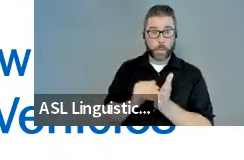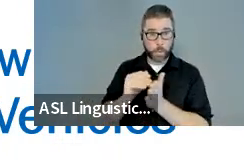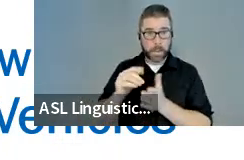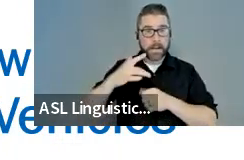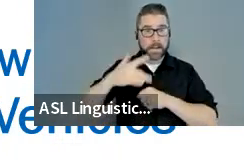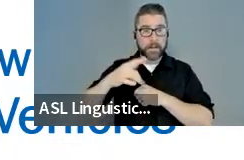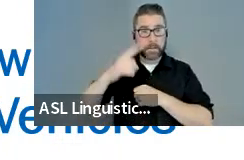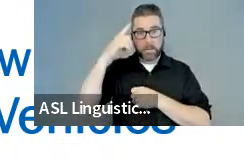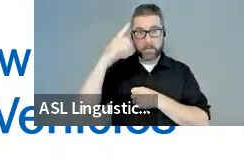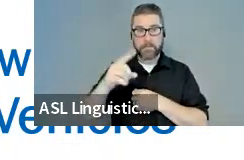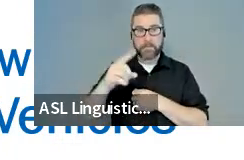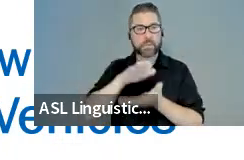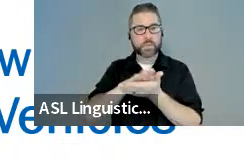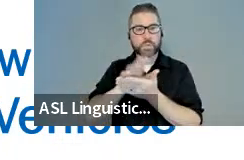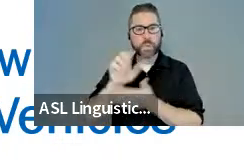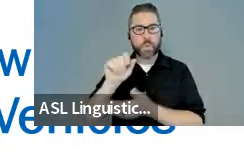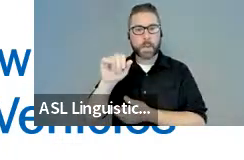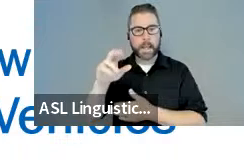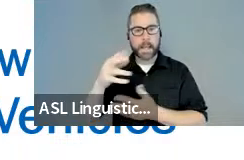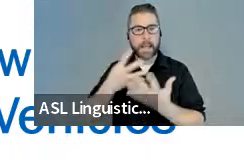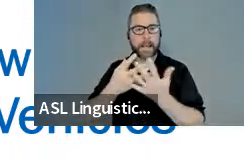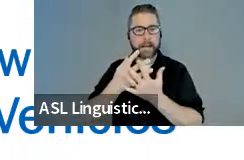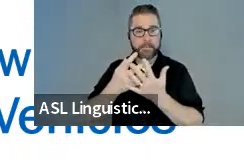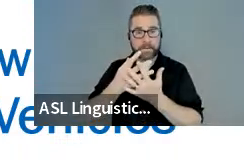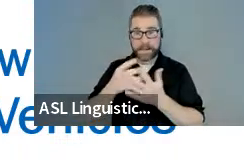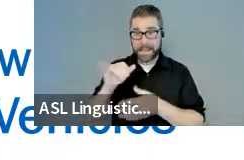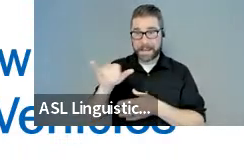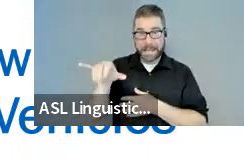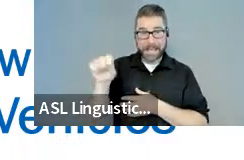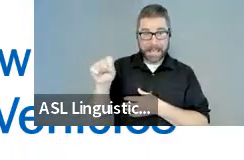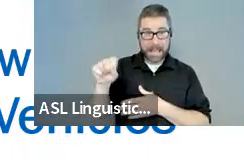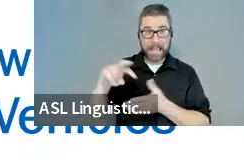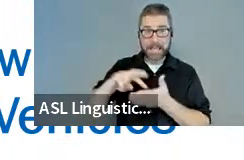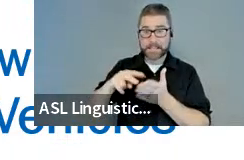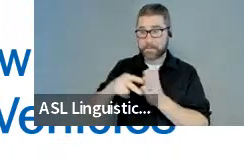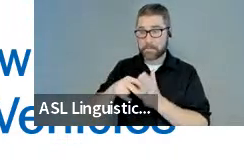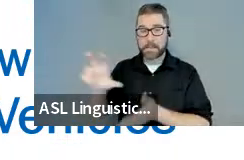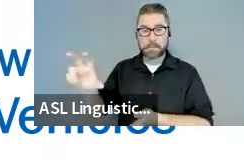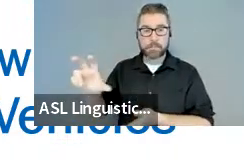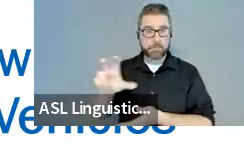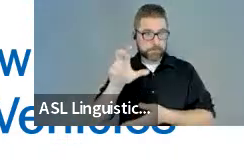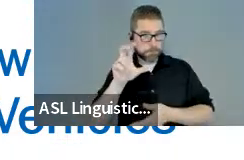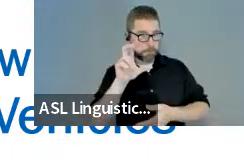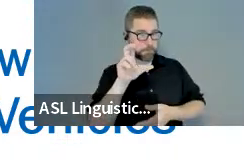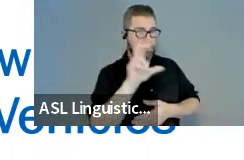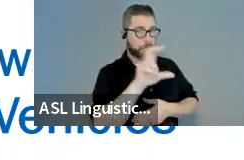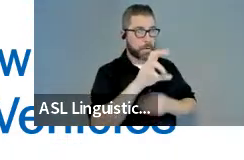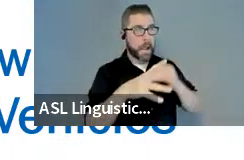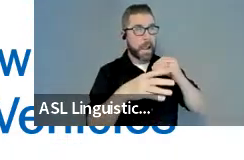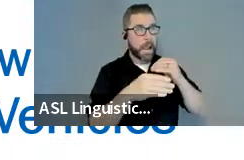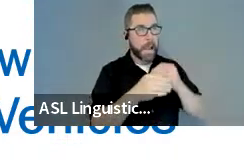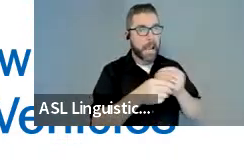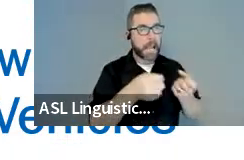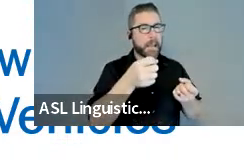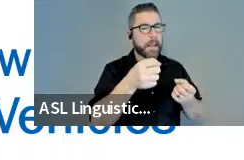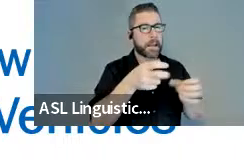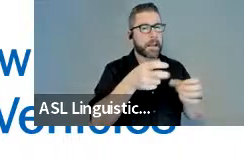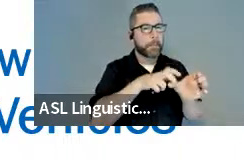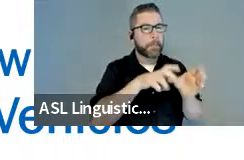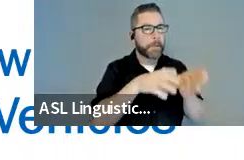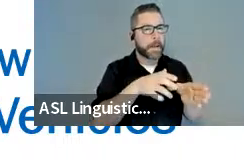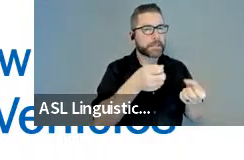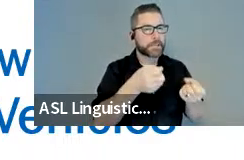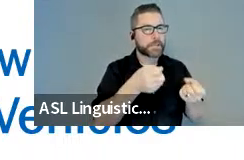filtration. With the yes, it means that you will add that to the passenger vehicle repair and replace. So that means